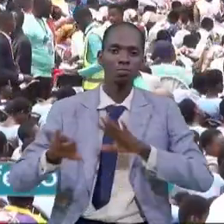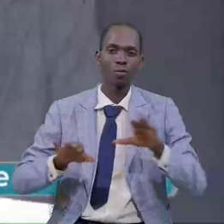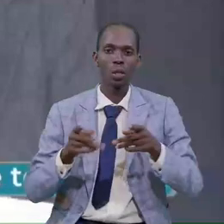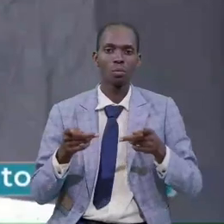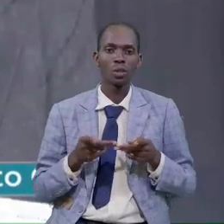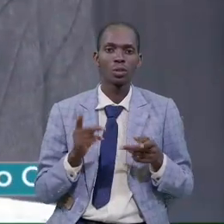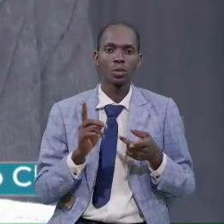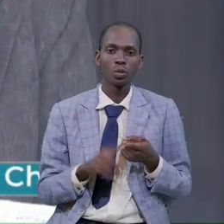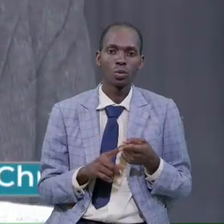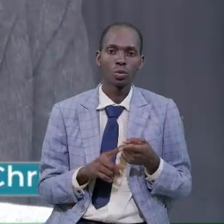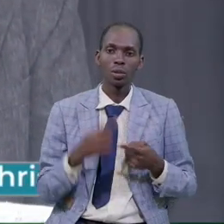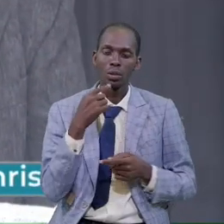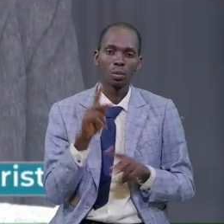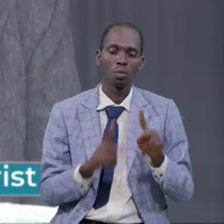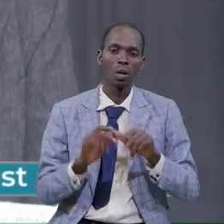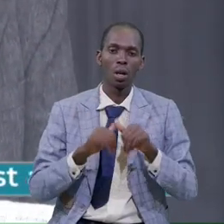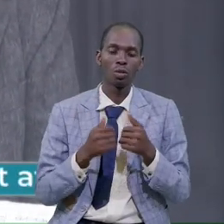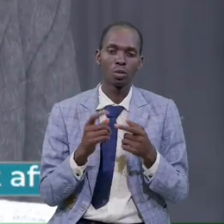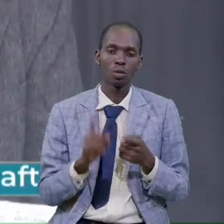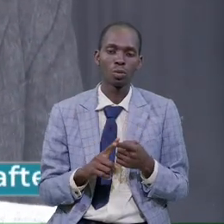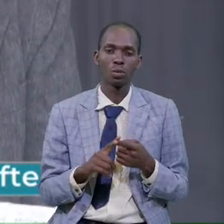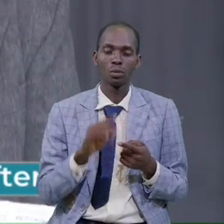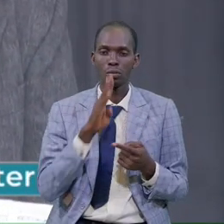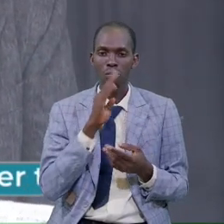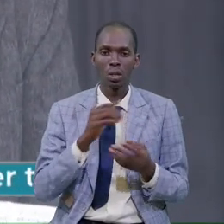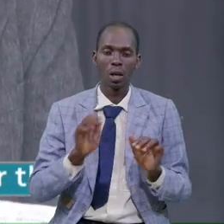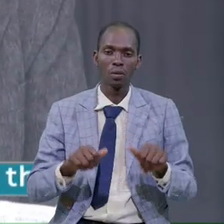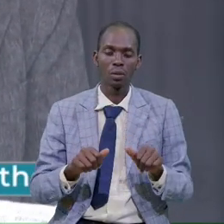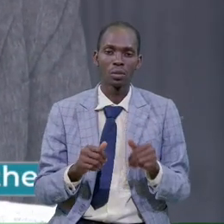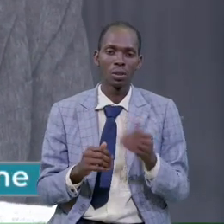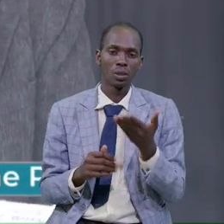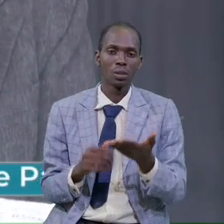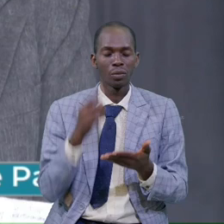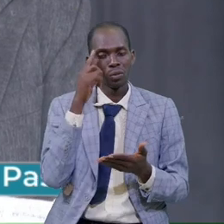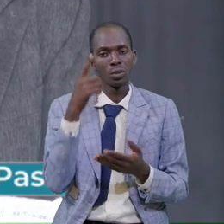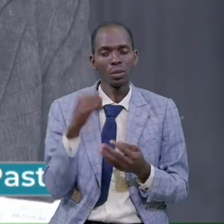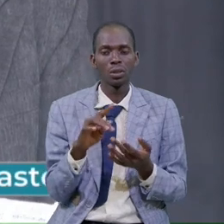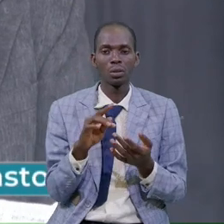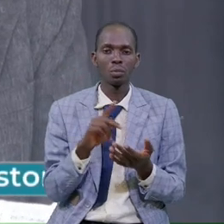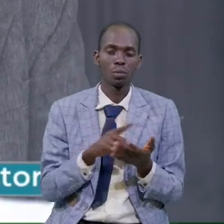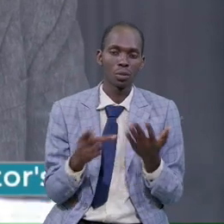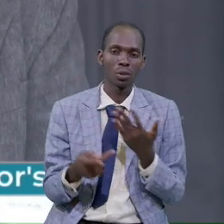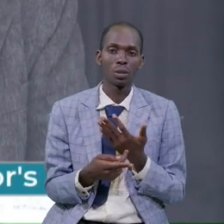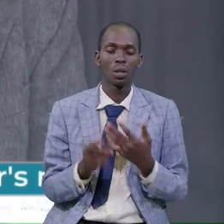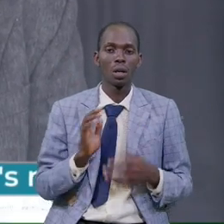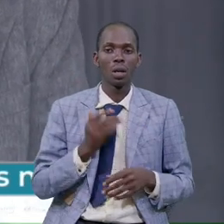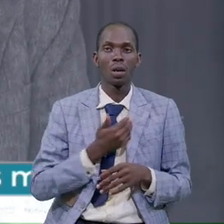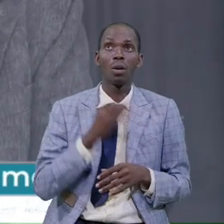banquet. Our pastor will be delighted to have you join this